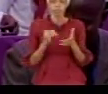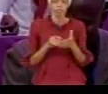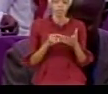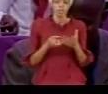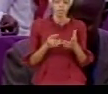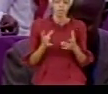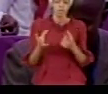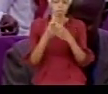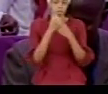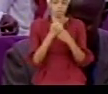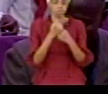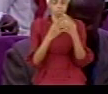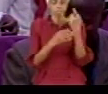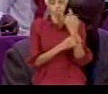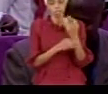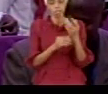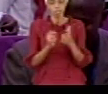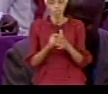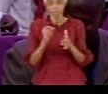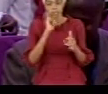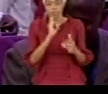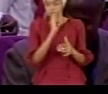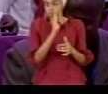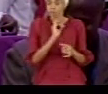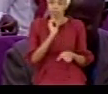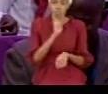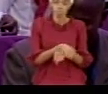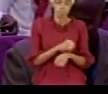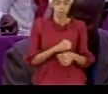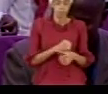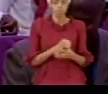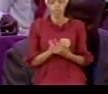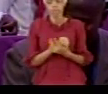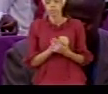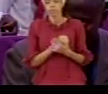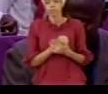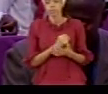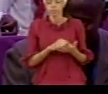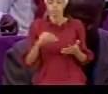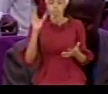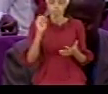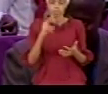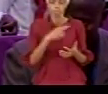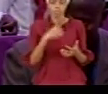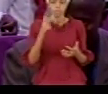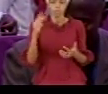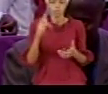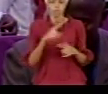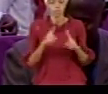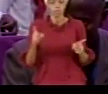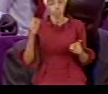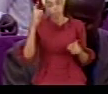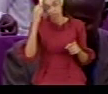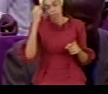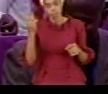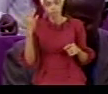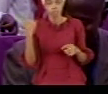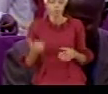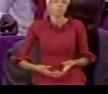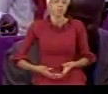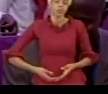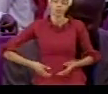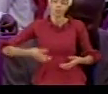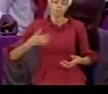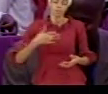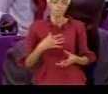prevailed, and when he let down his hand, Amalek prevailed. 12 and 13. But Moses' hands were heavy, and they